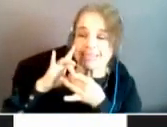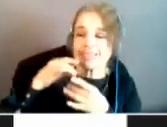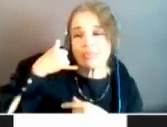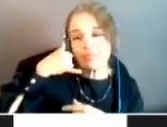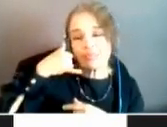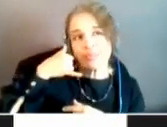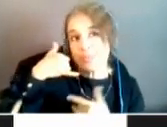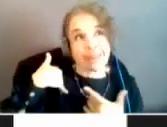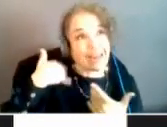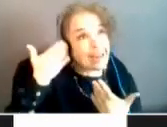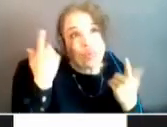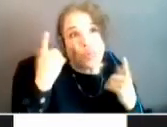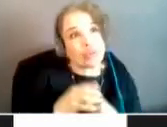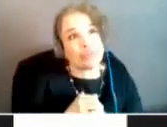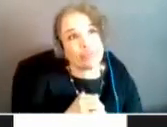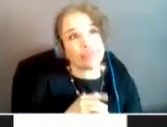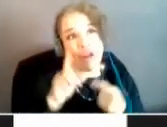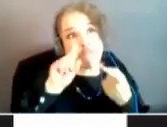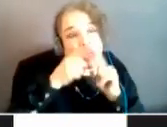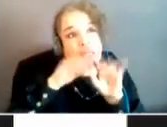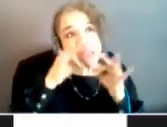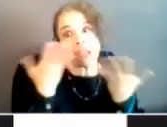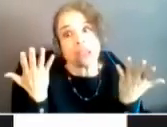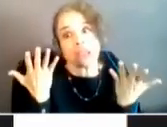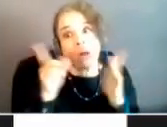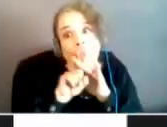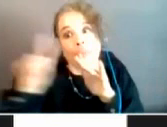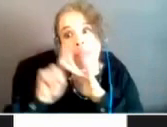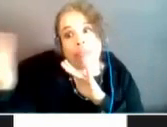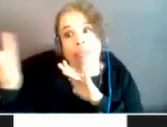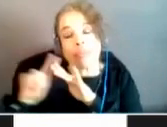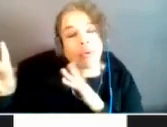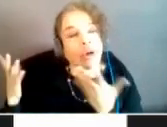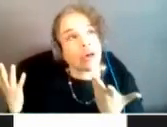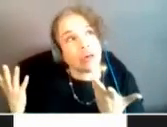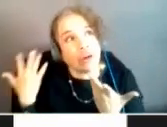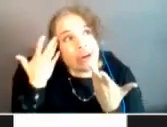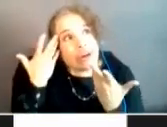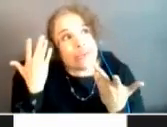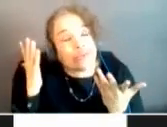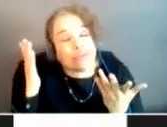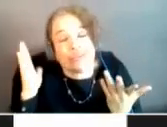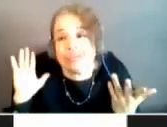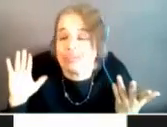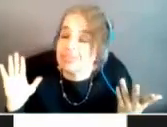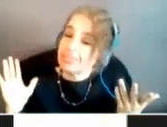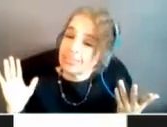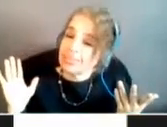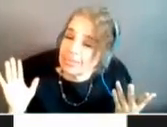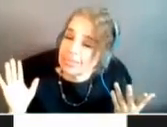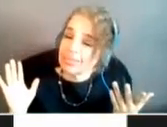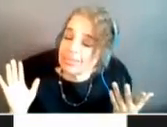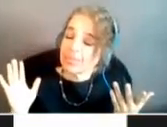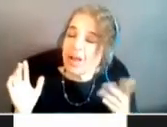say, I don't know what happened. Friends and family have just disappeared. You know, I don't know. And so